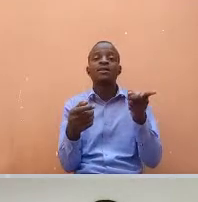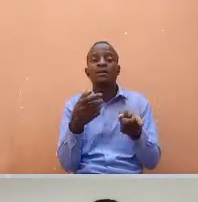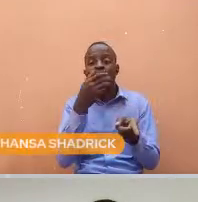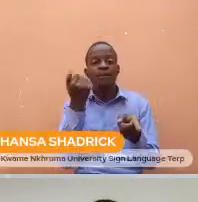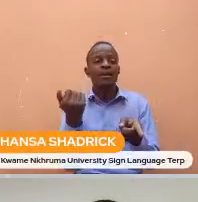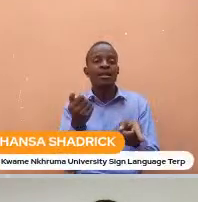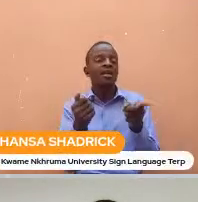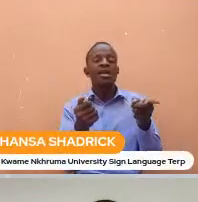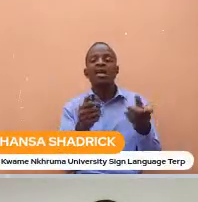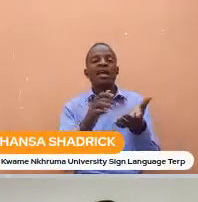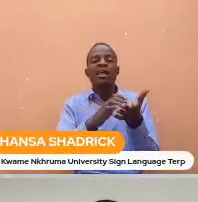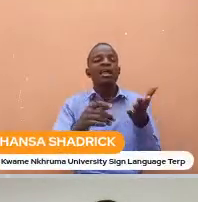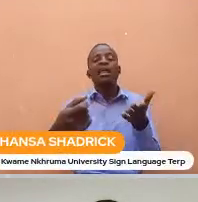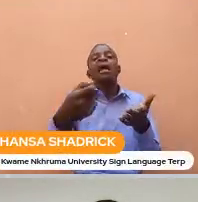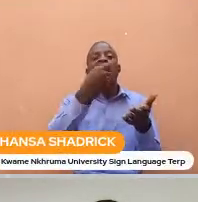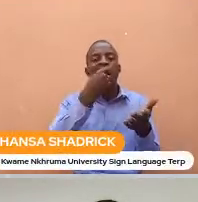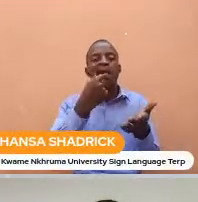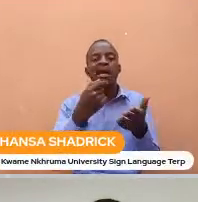contraceptives.